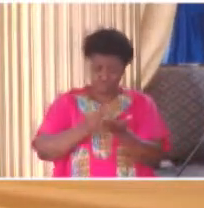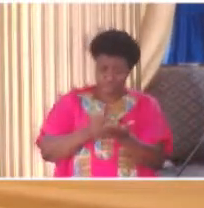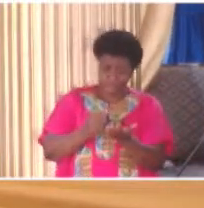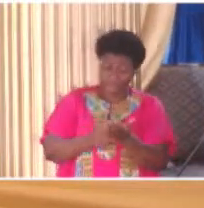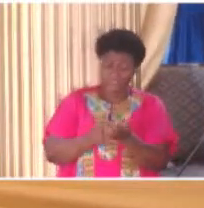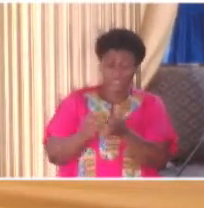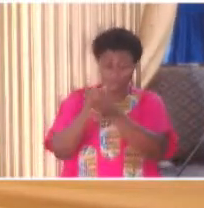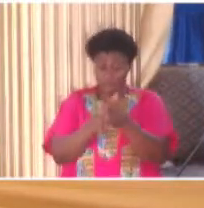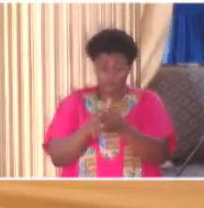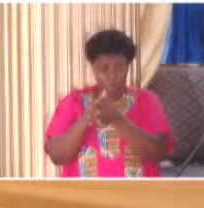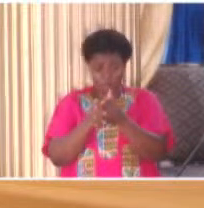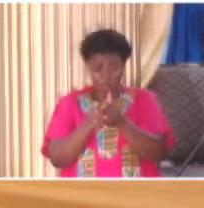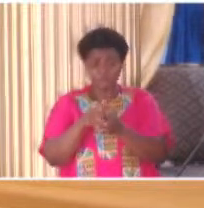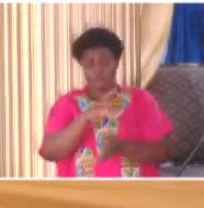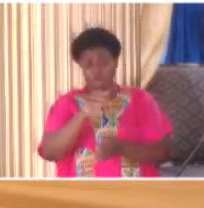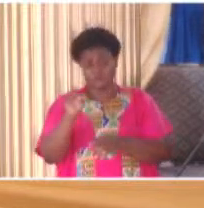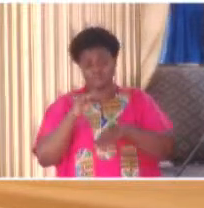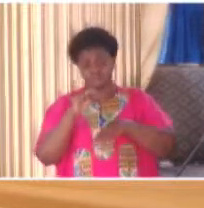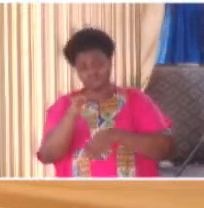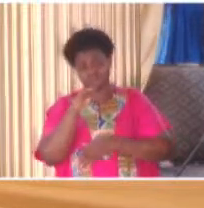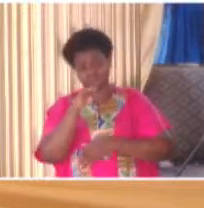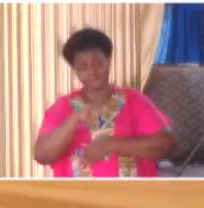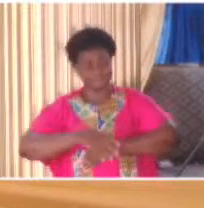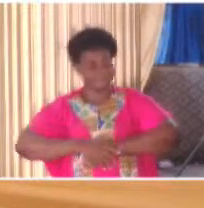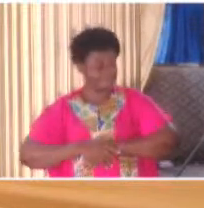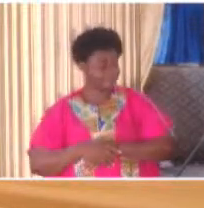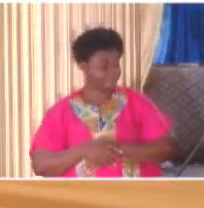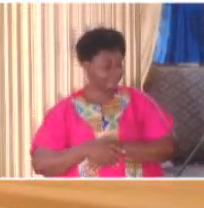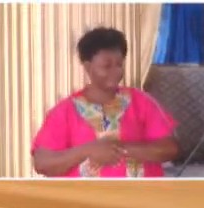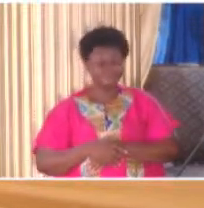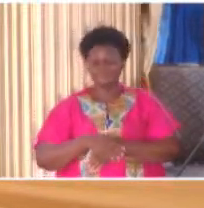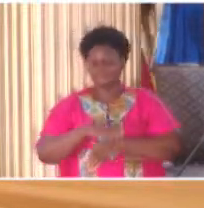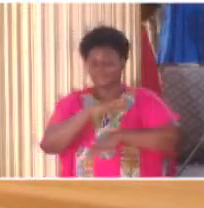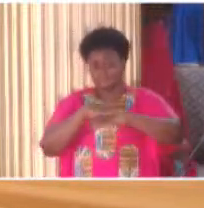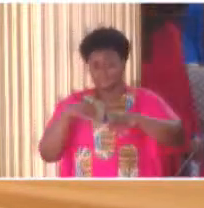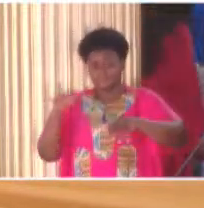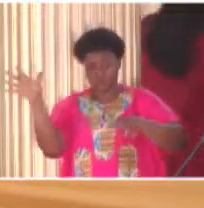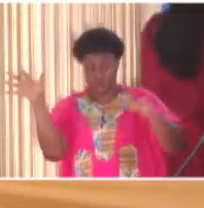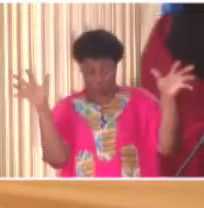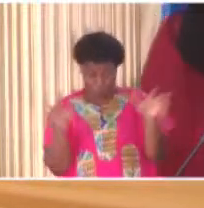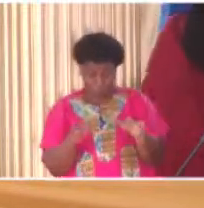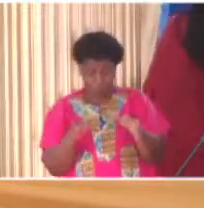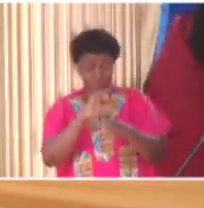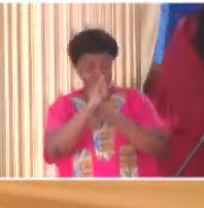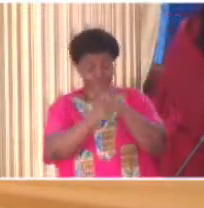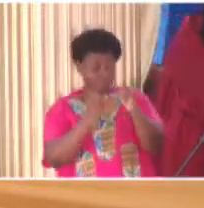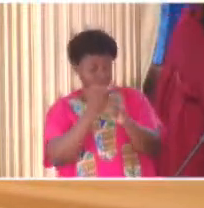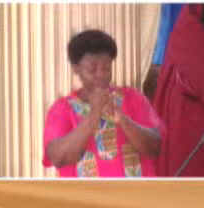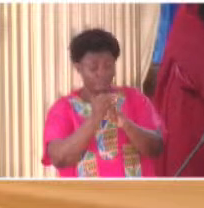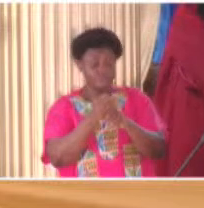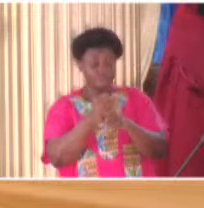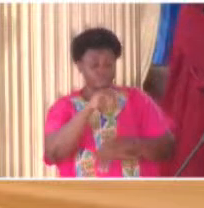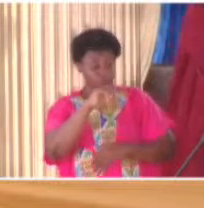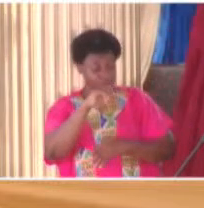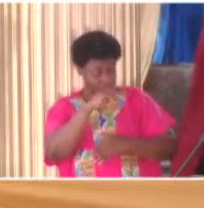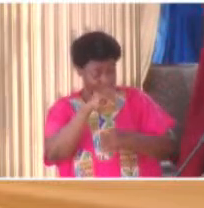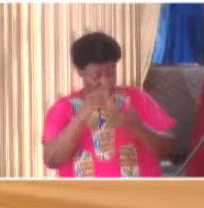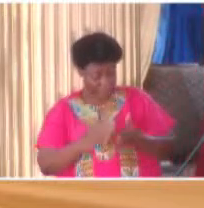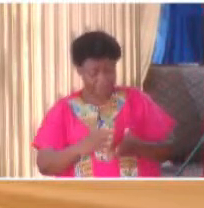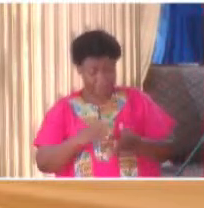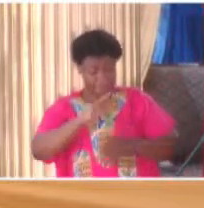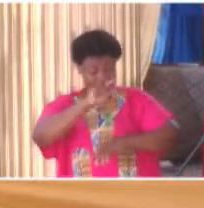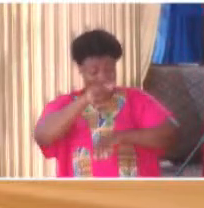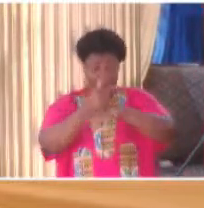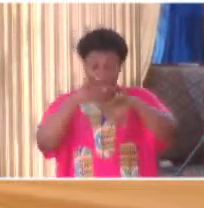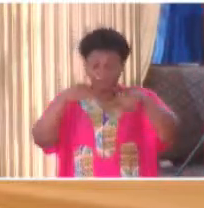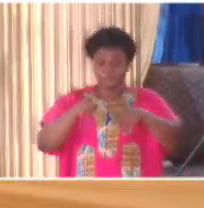of America, and Zimbabwe. I call on all our international students graduating today to stand